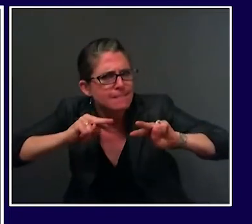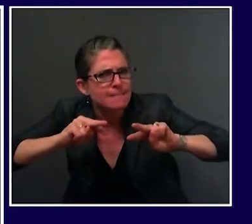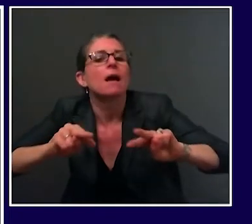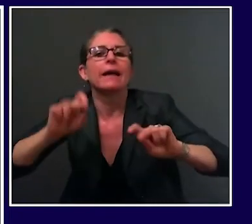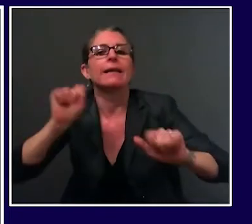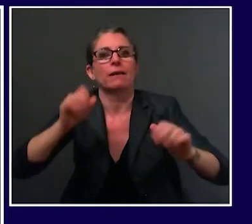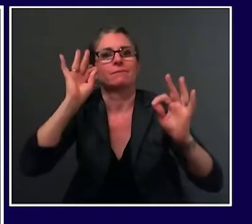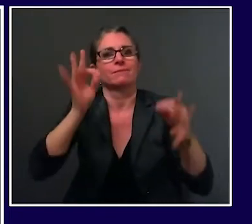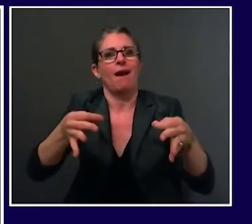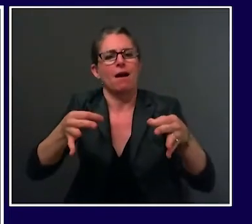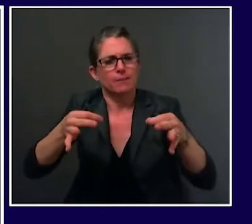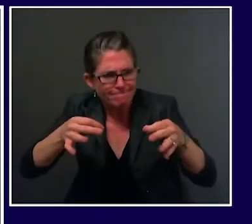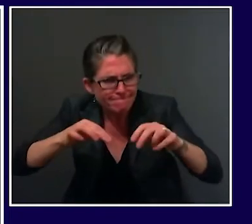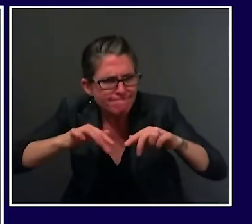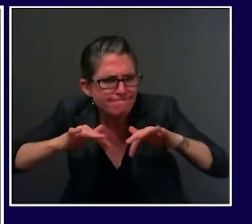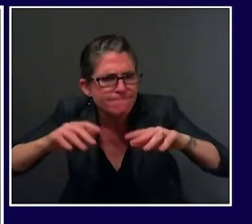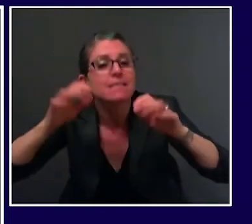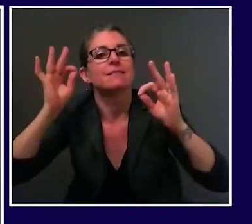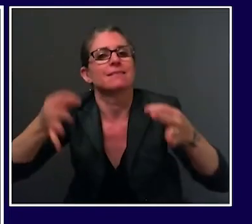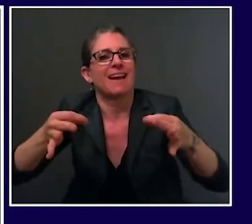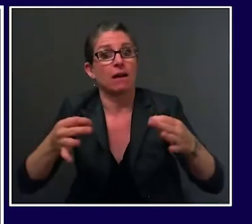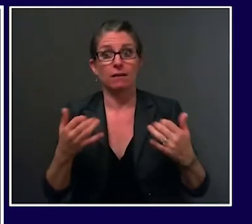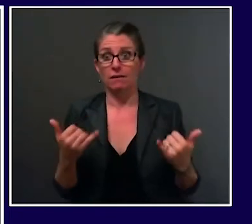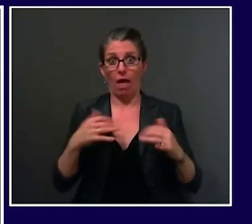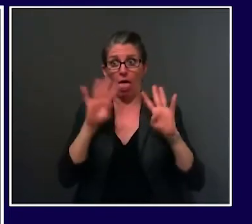as we take a look at the daily data.